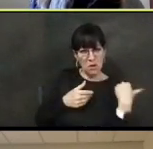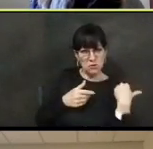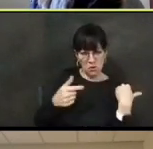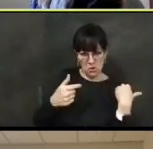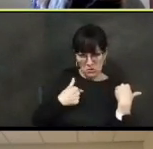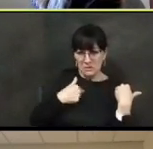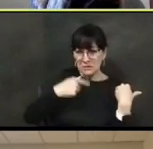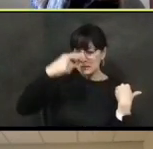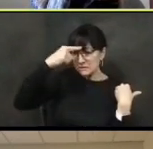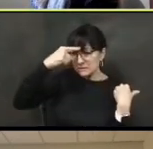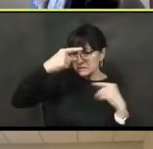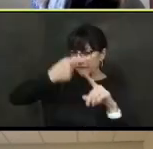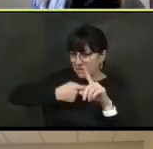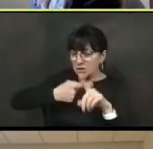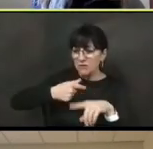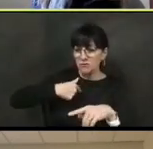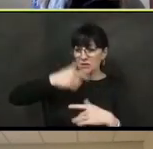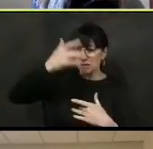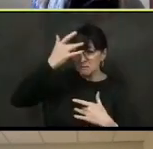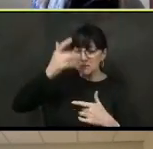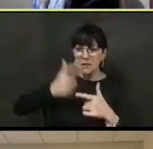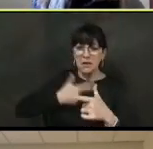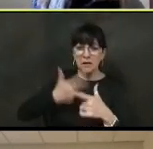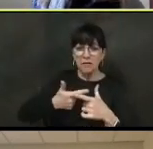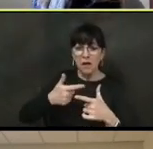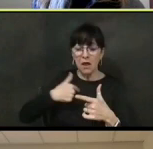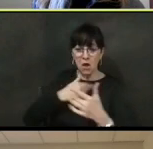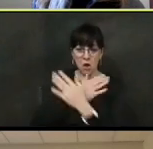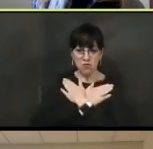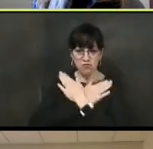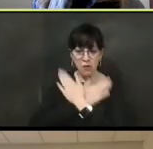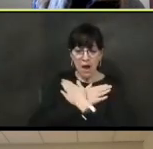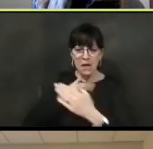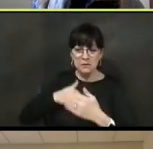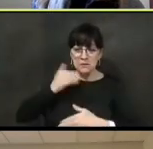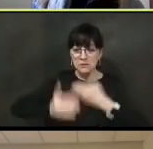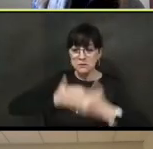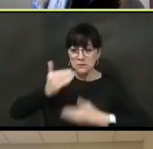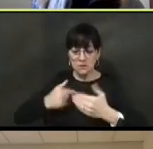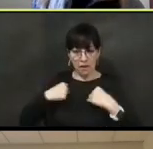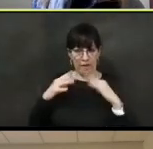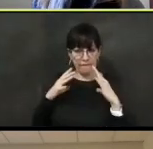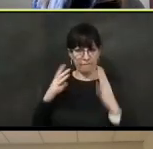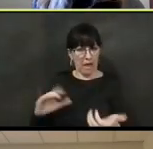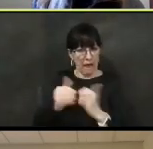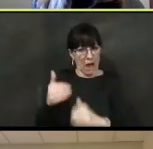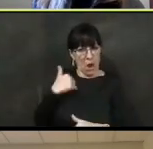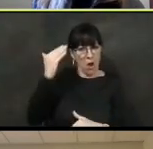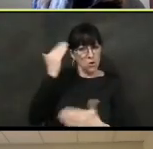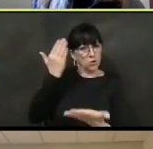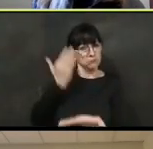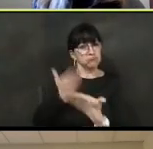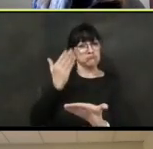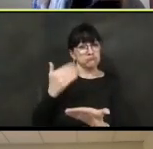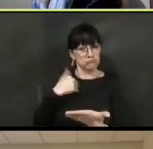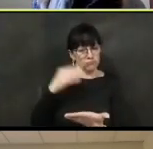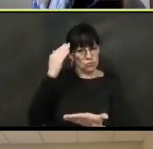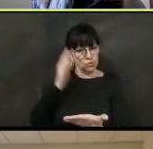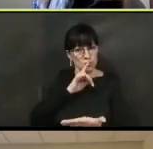to know. The antibody test is going to become much more widely available. So with primary care